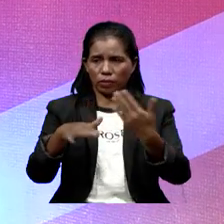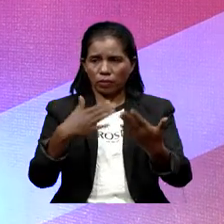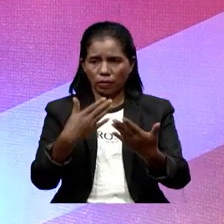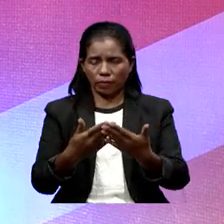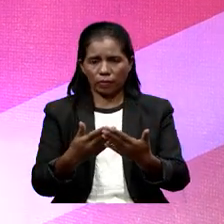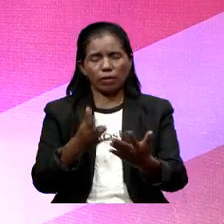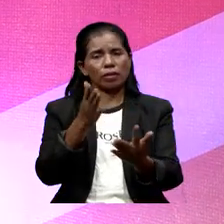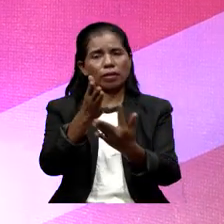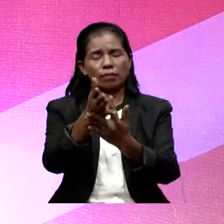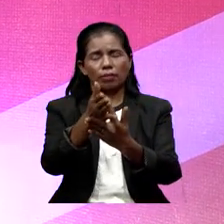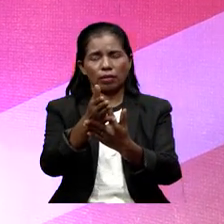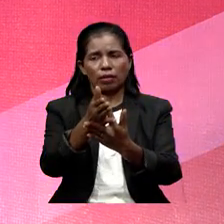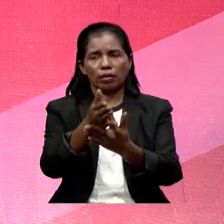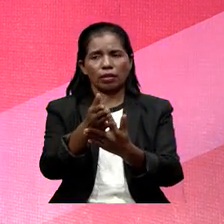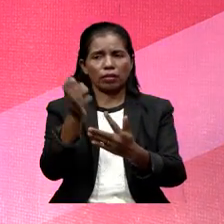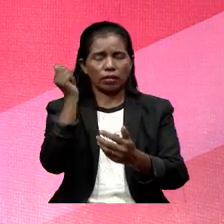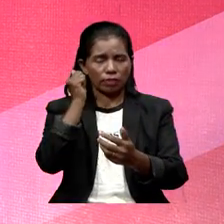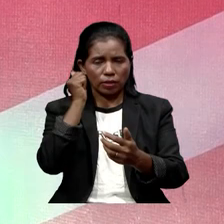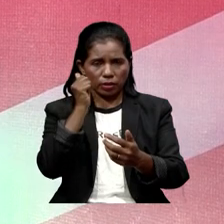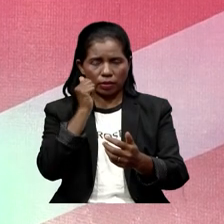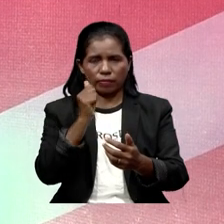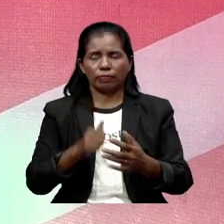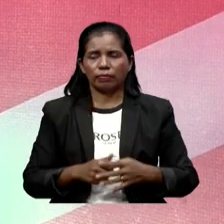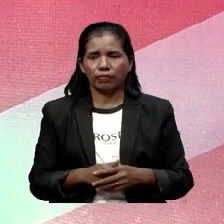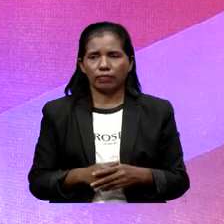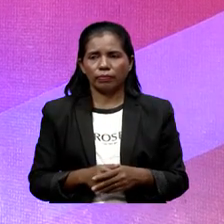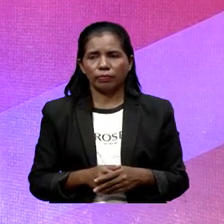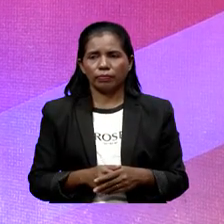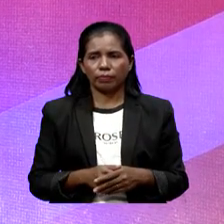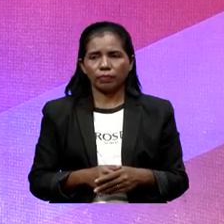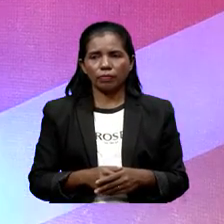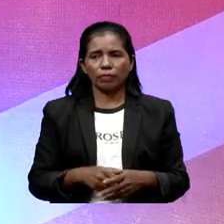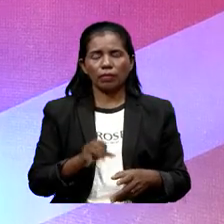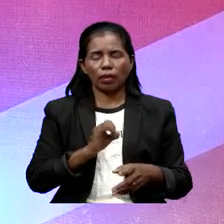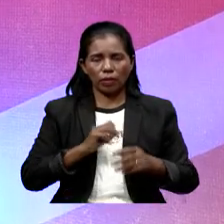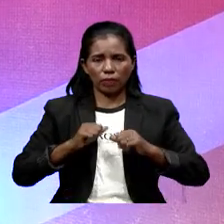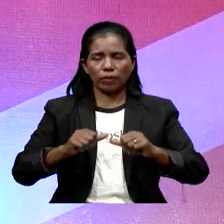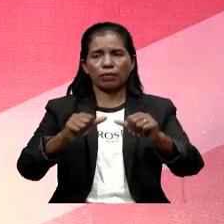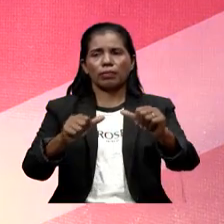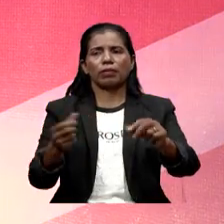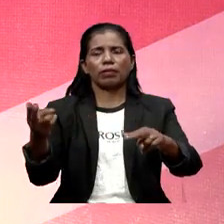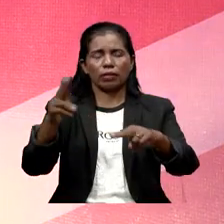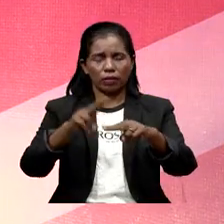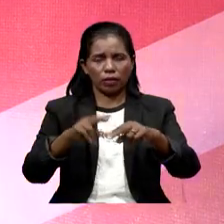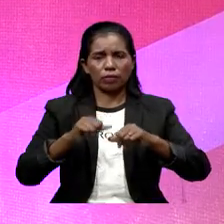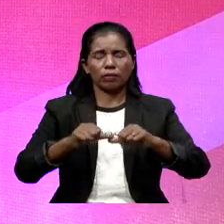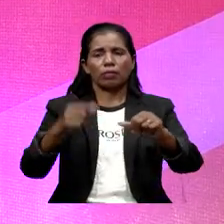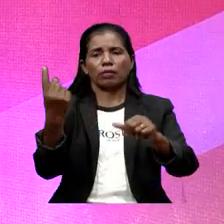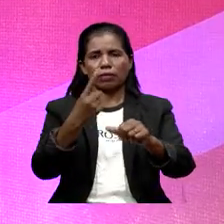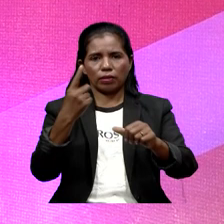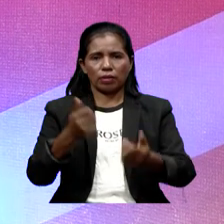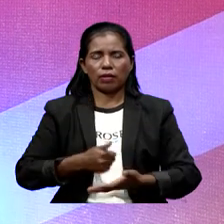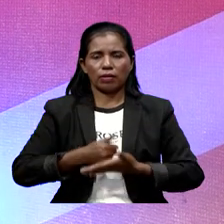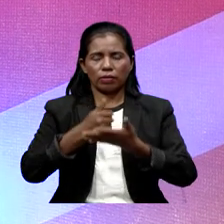let up on all facets of bilateral cooperation. I am now even more encouraged by the prospects of